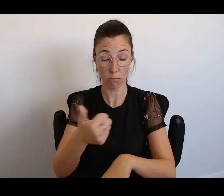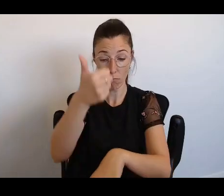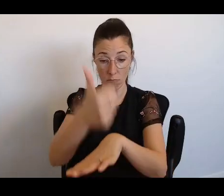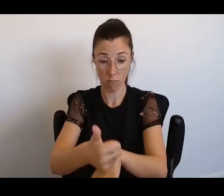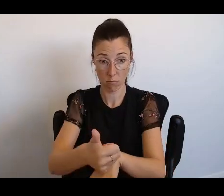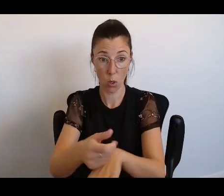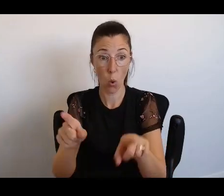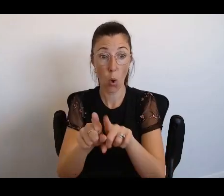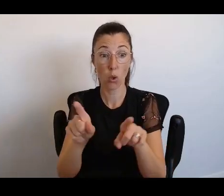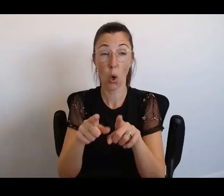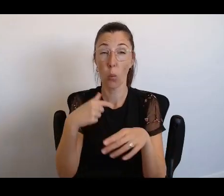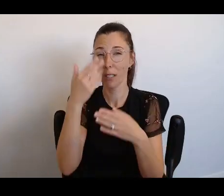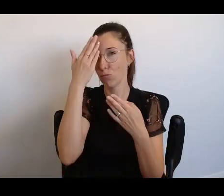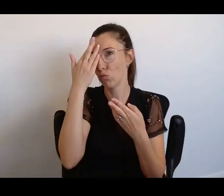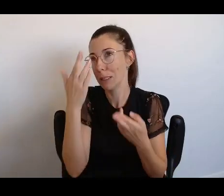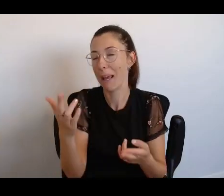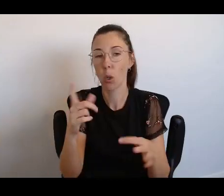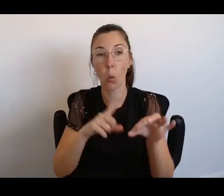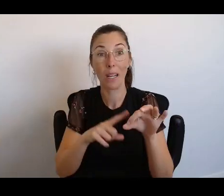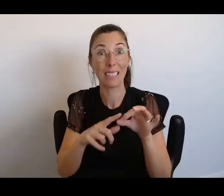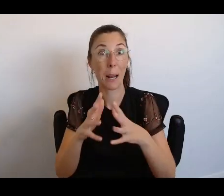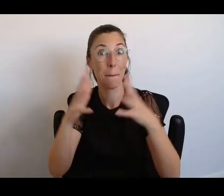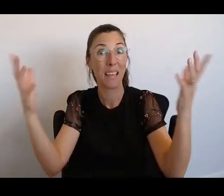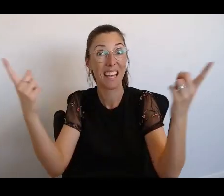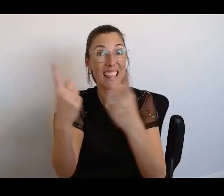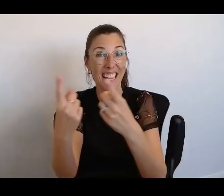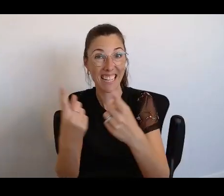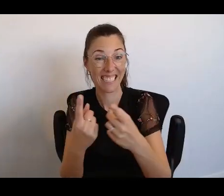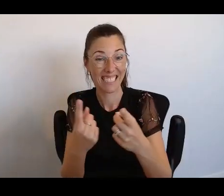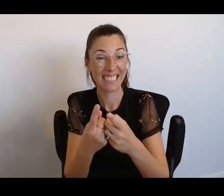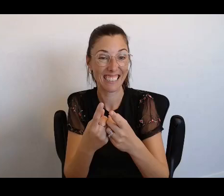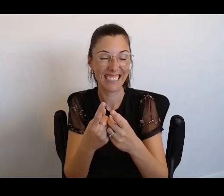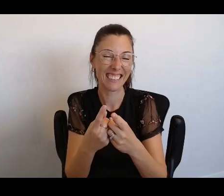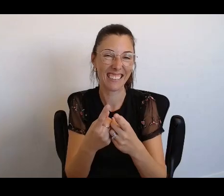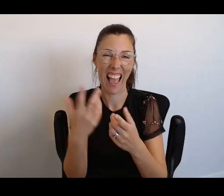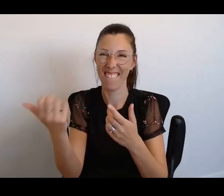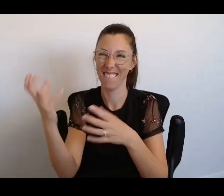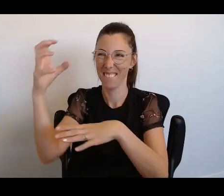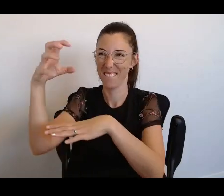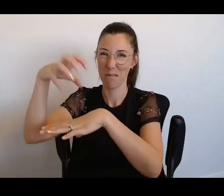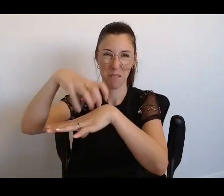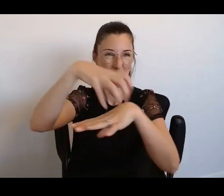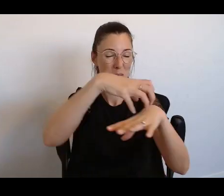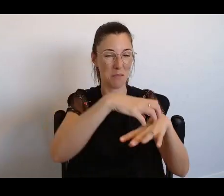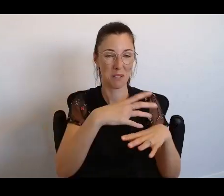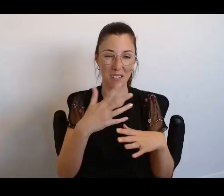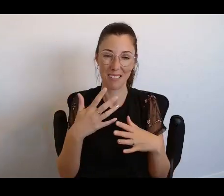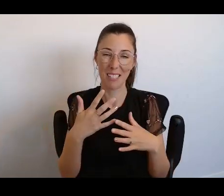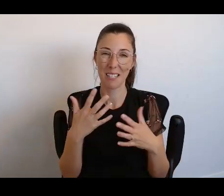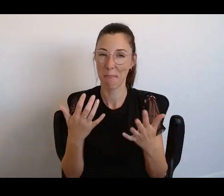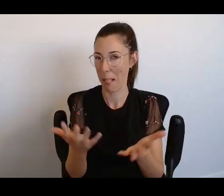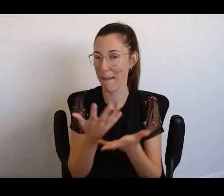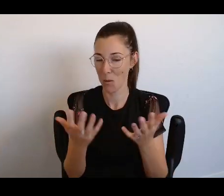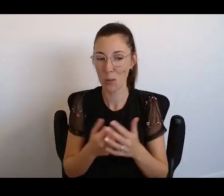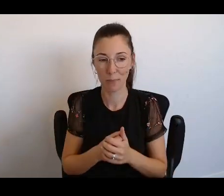Queensland's big attractions, which are inherently playful and hold a special place to many of us. There's also a